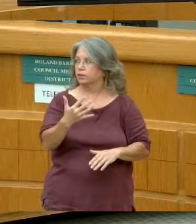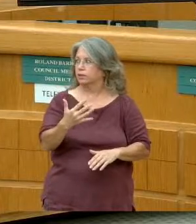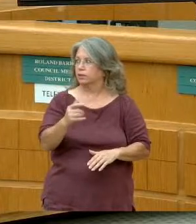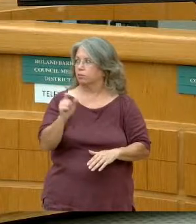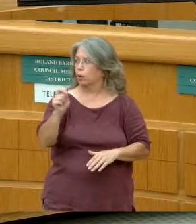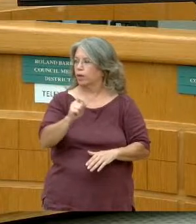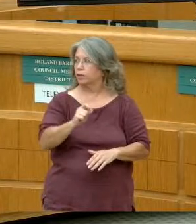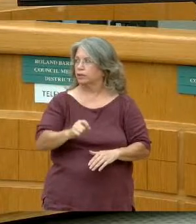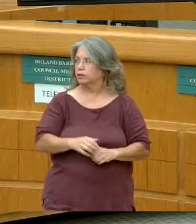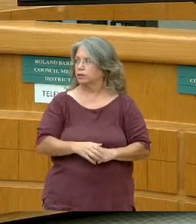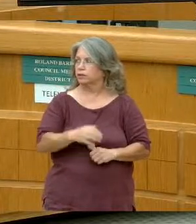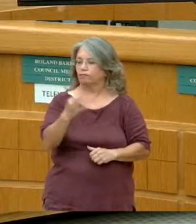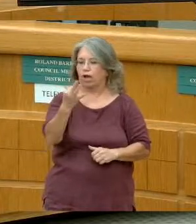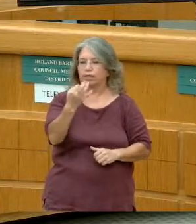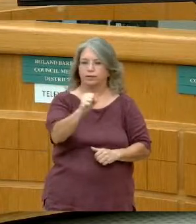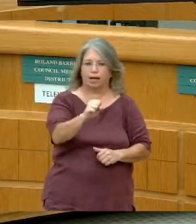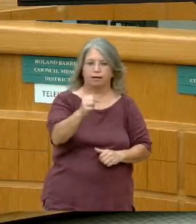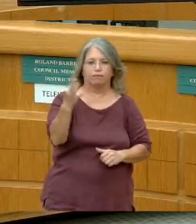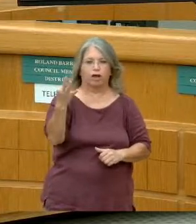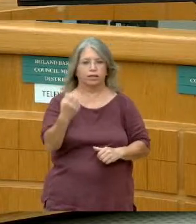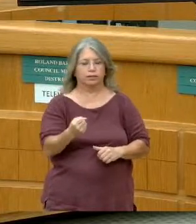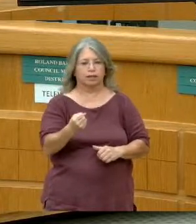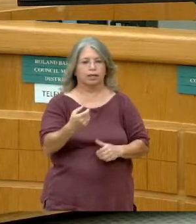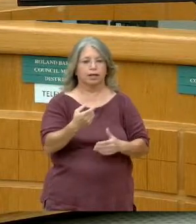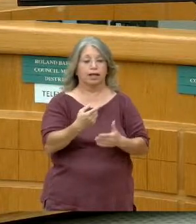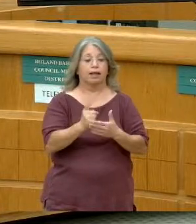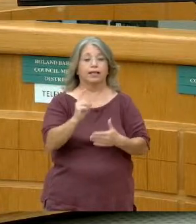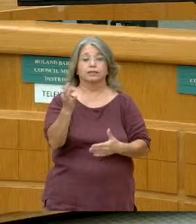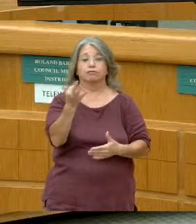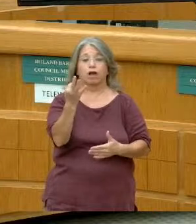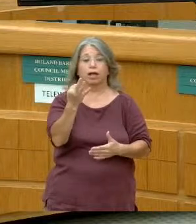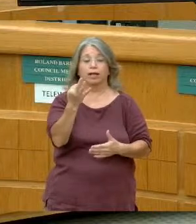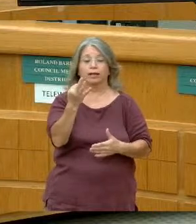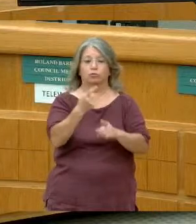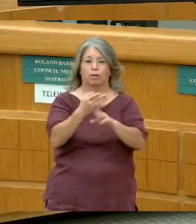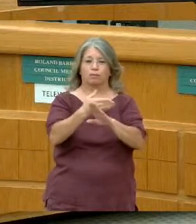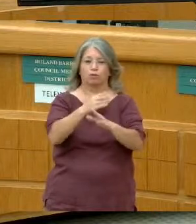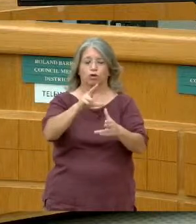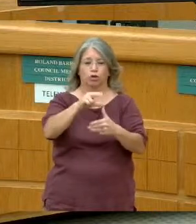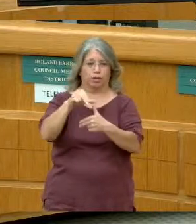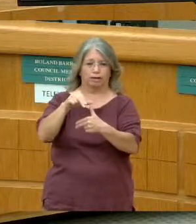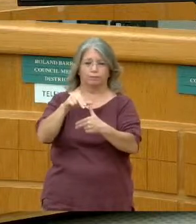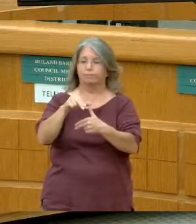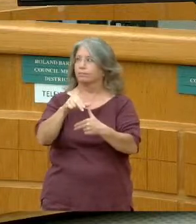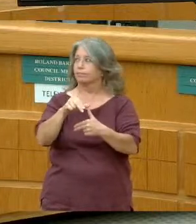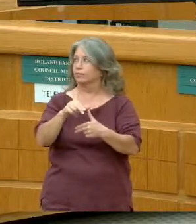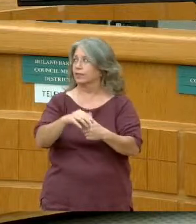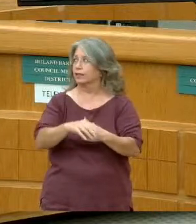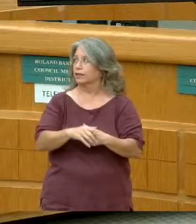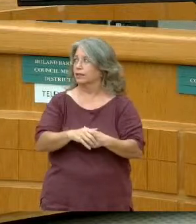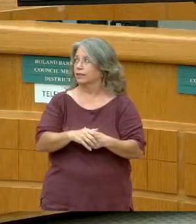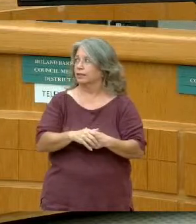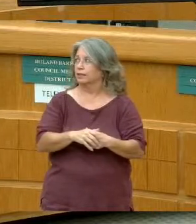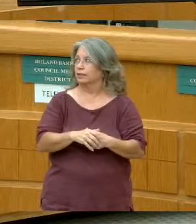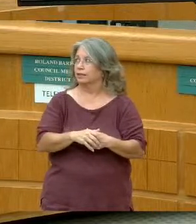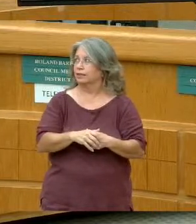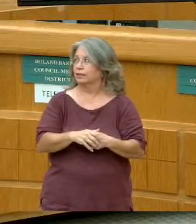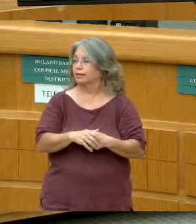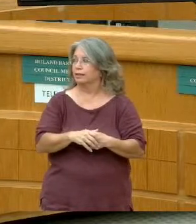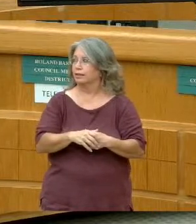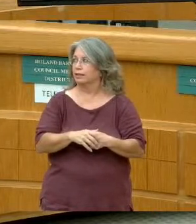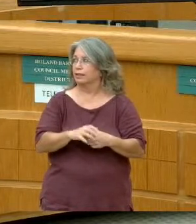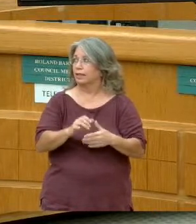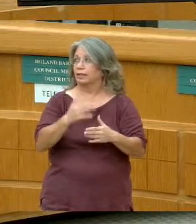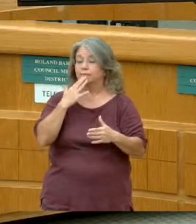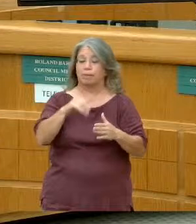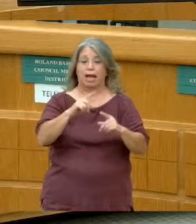and a Saturday, and then last Friday right before the hurricane. Now that's bad when that's going up like that, but